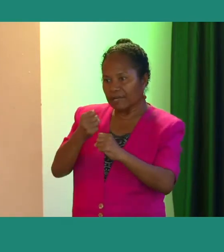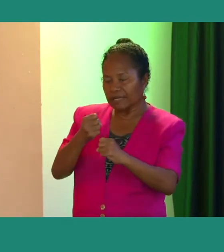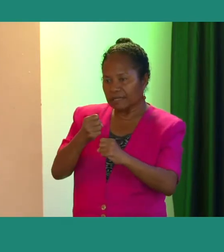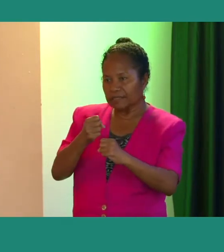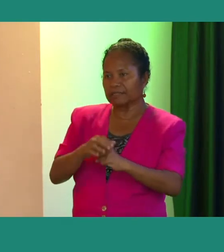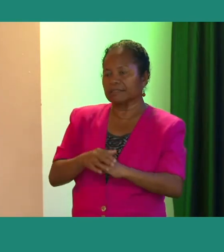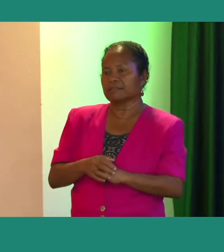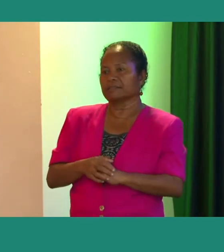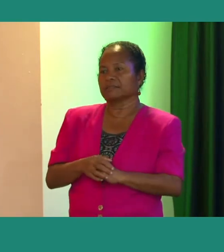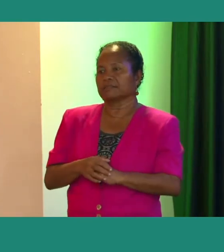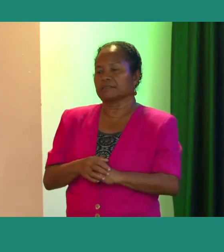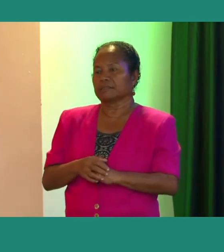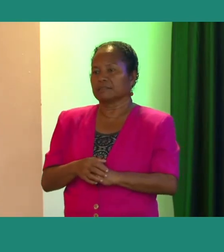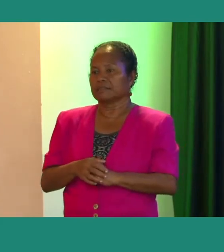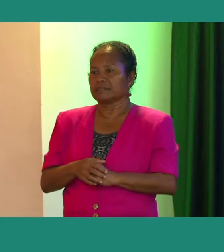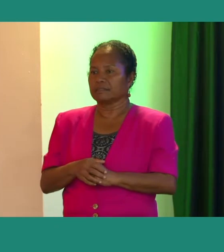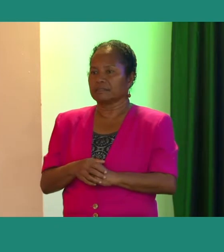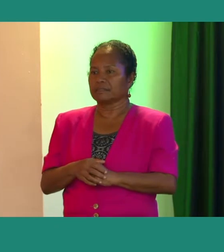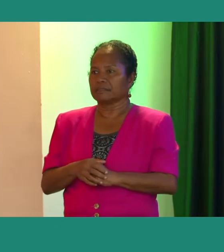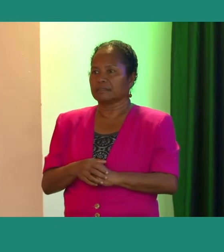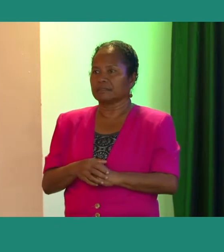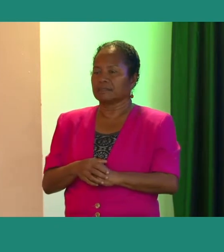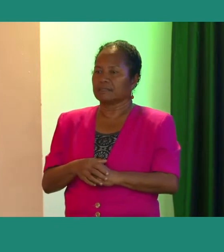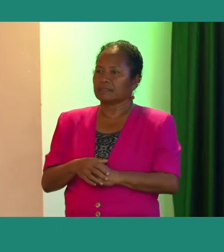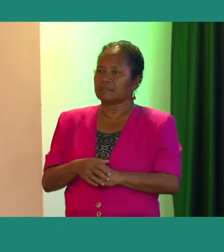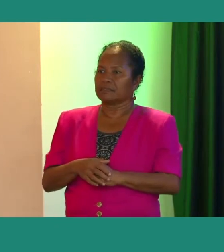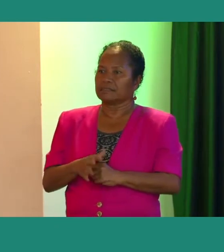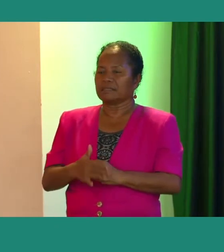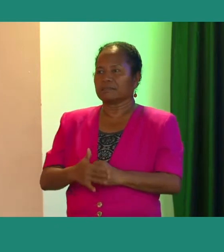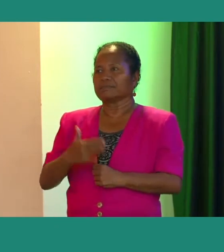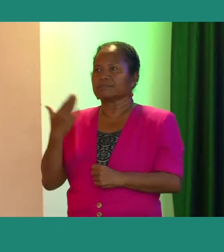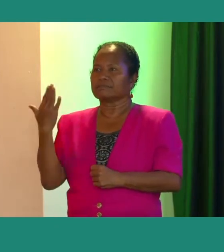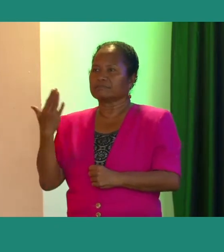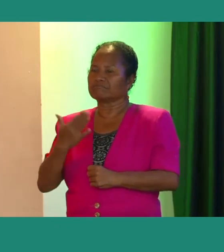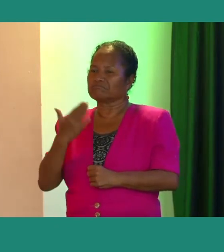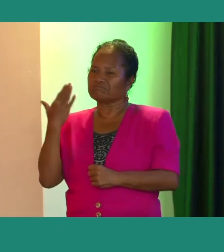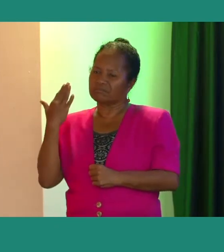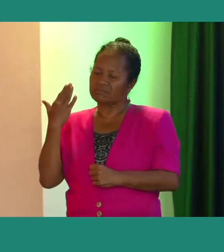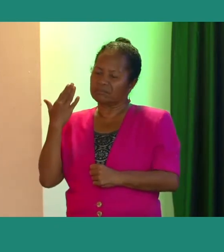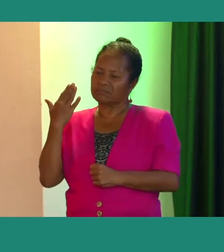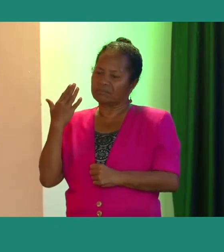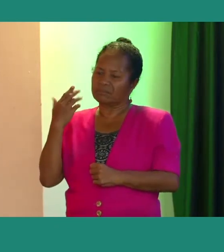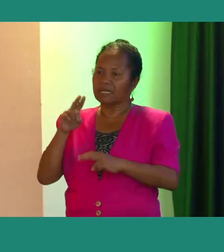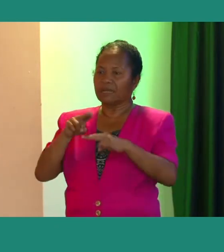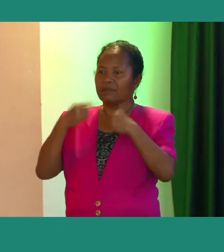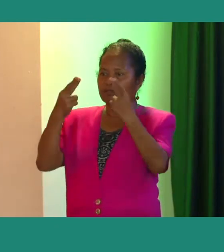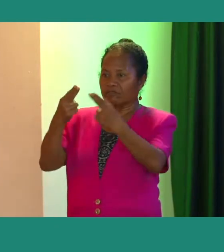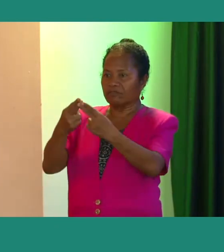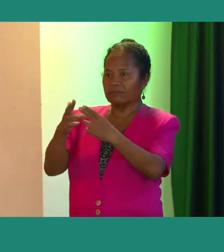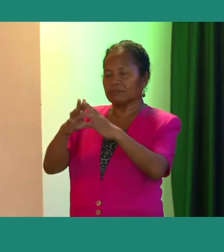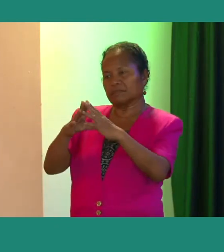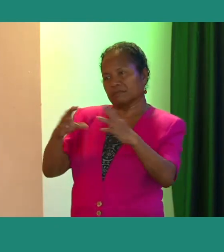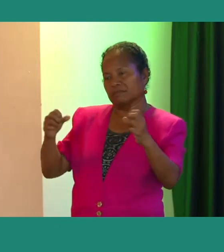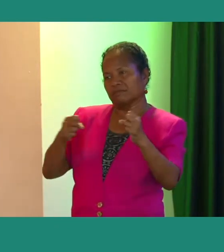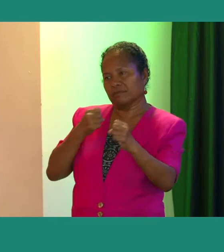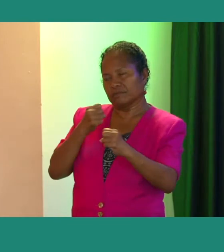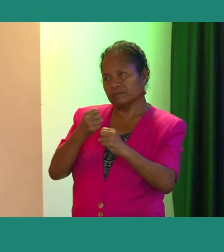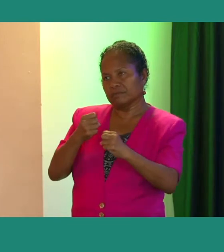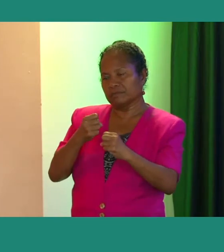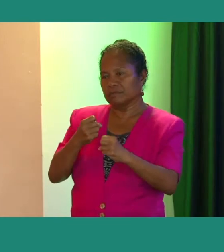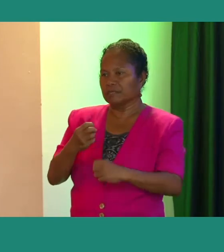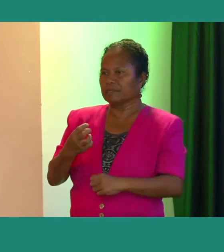experiencing. Fewer days were lost to the impacts of family and sexual violence. And there was more